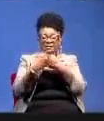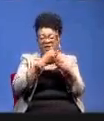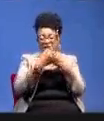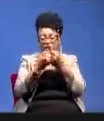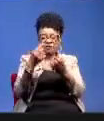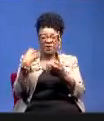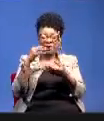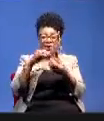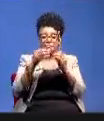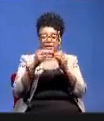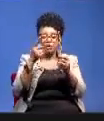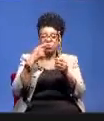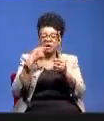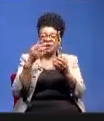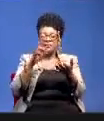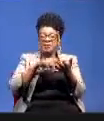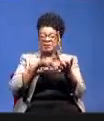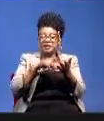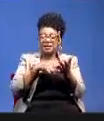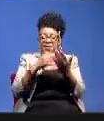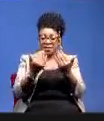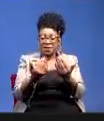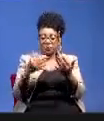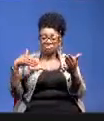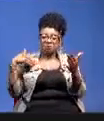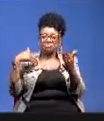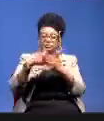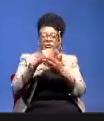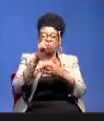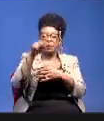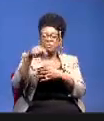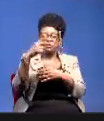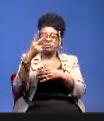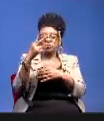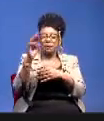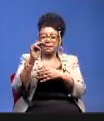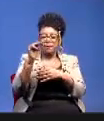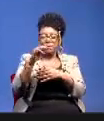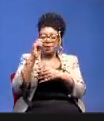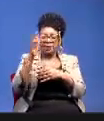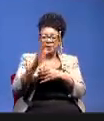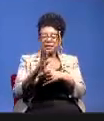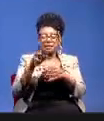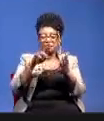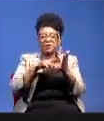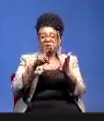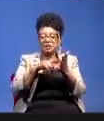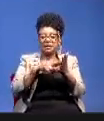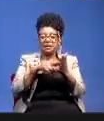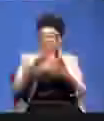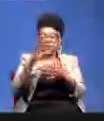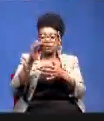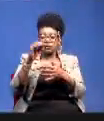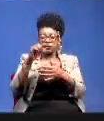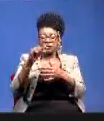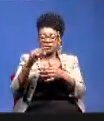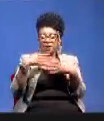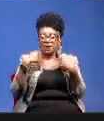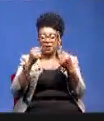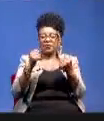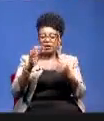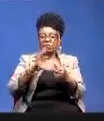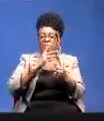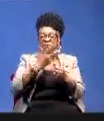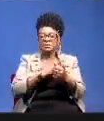that have registered so far. Well, so far, only 1.2 million Kenyans have registered, and the Council of Governors Health Committee Chairperson